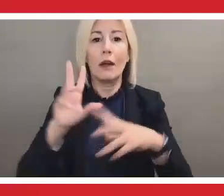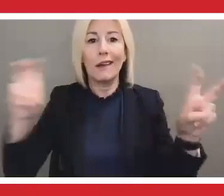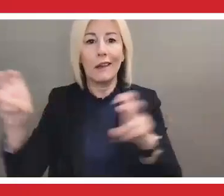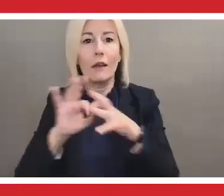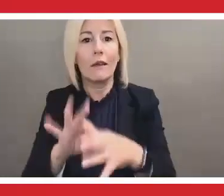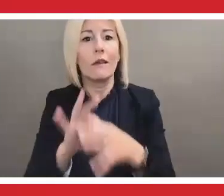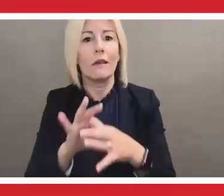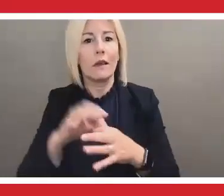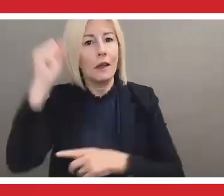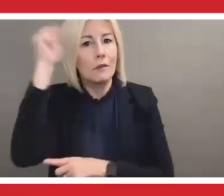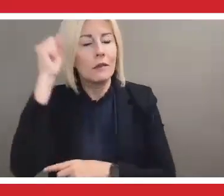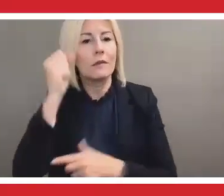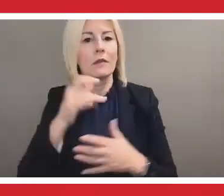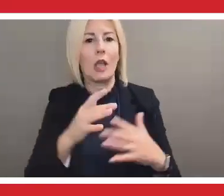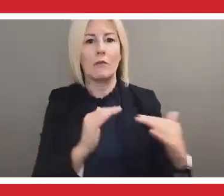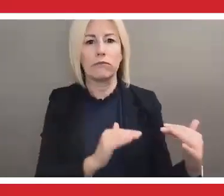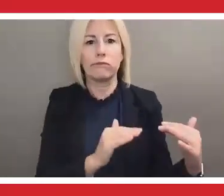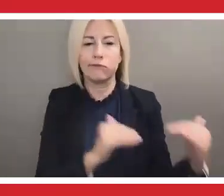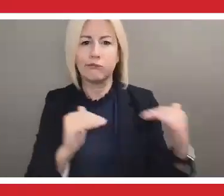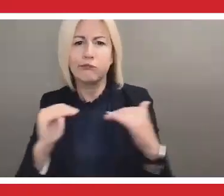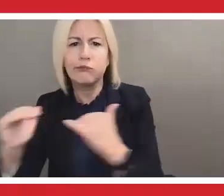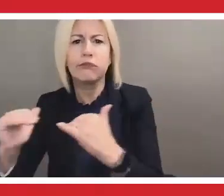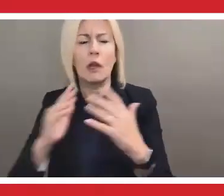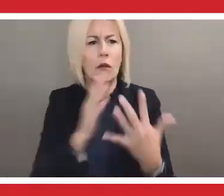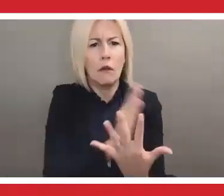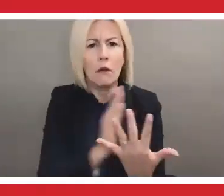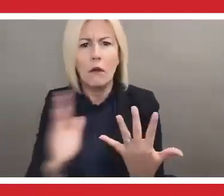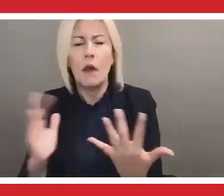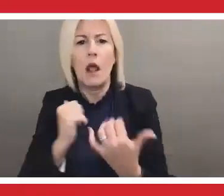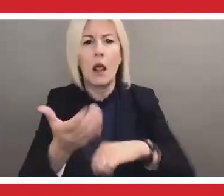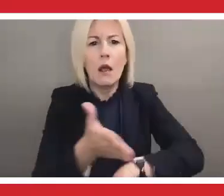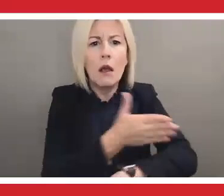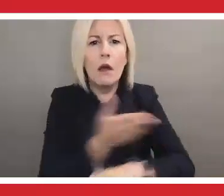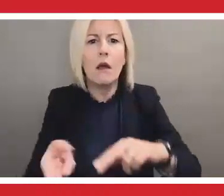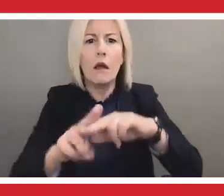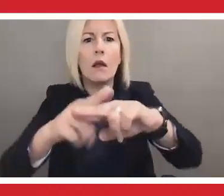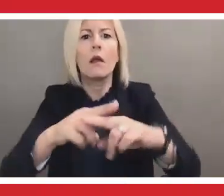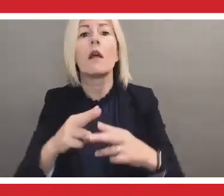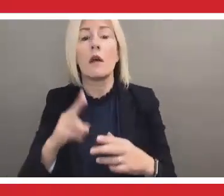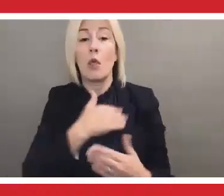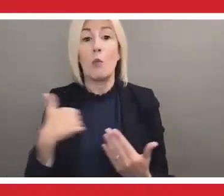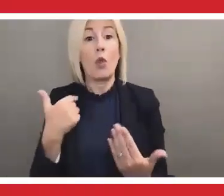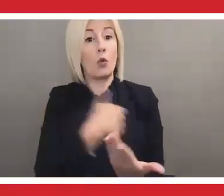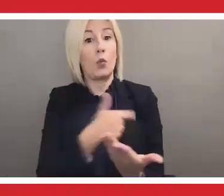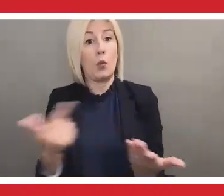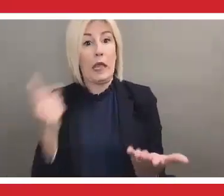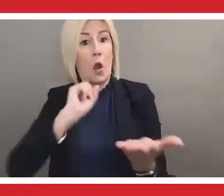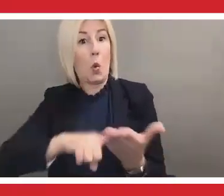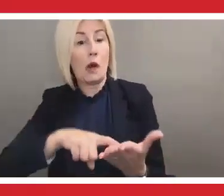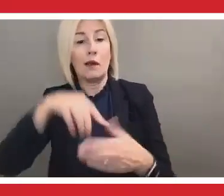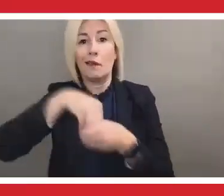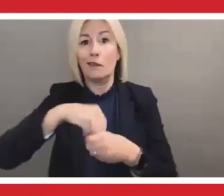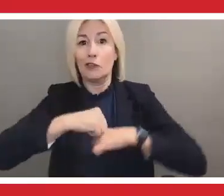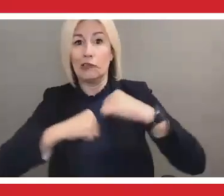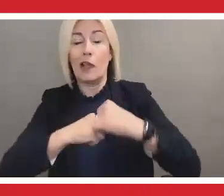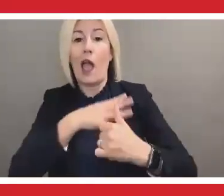strategic and vertical directions. At the IGF in Poland, as a strategic directions, we recognize infrastructure and